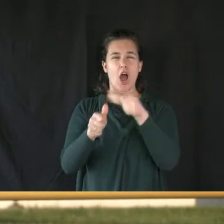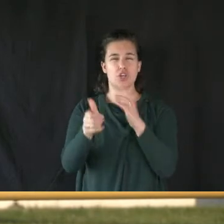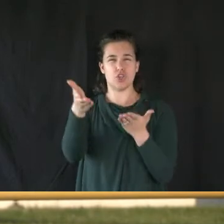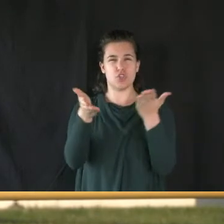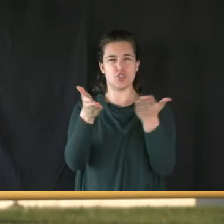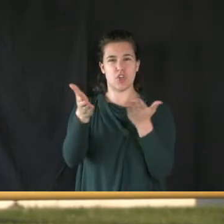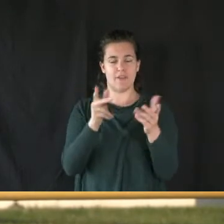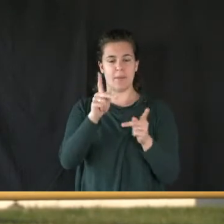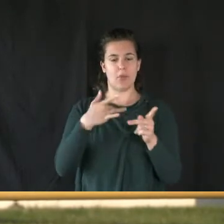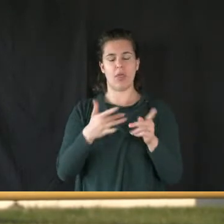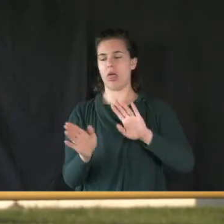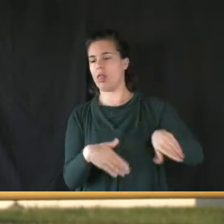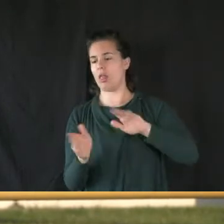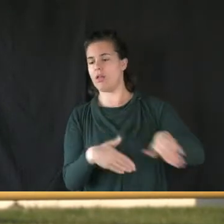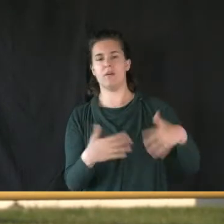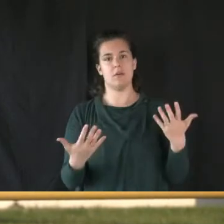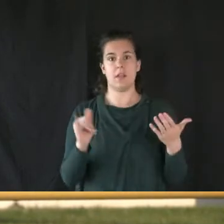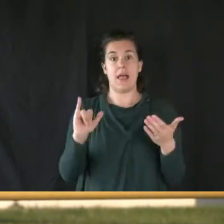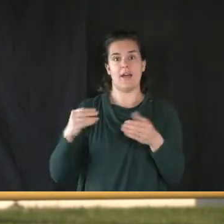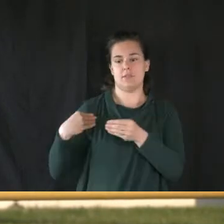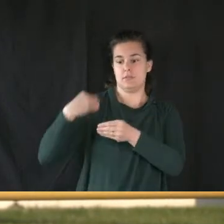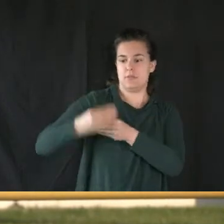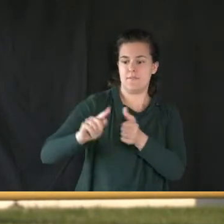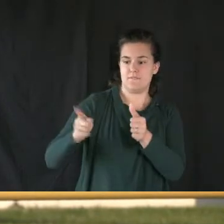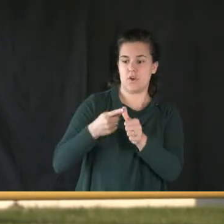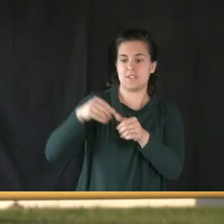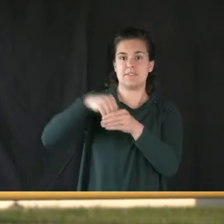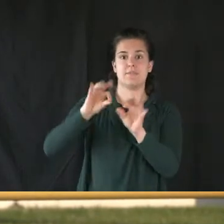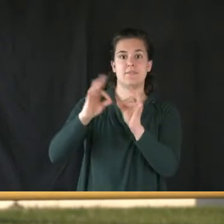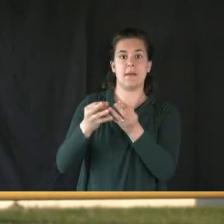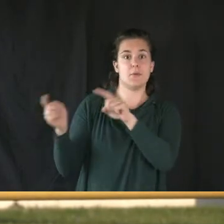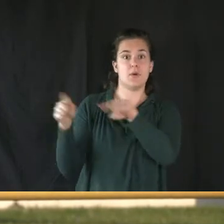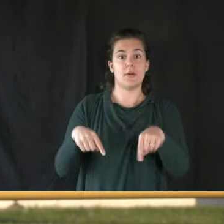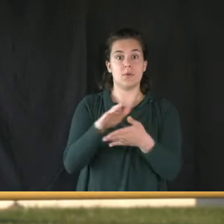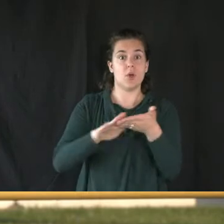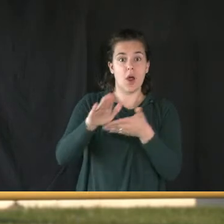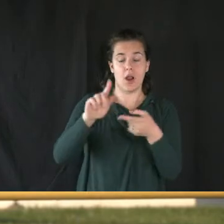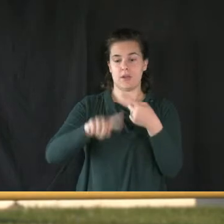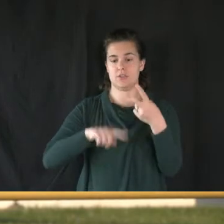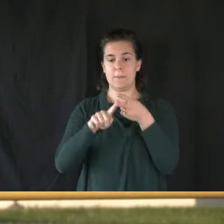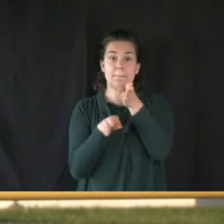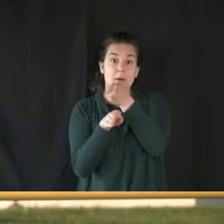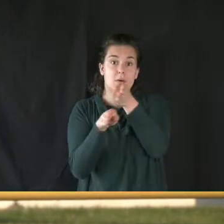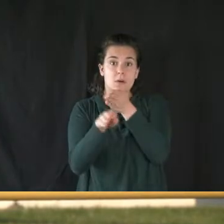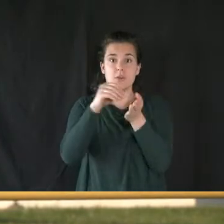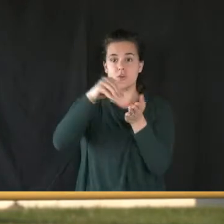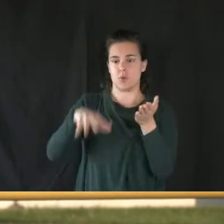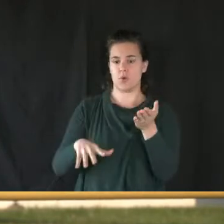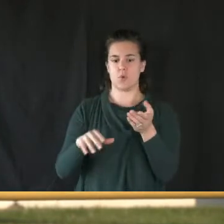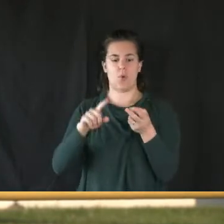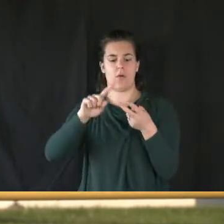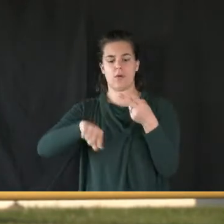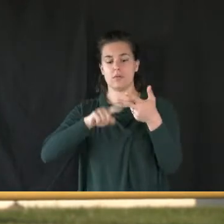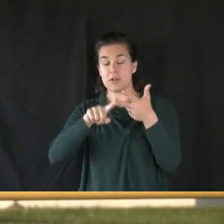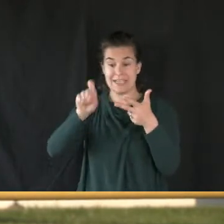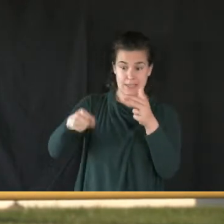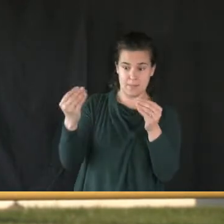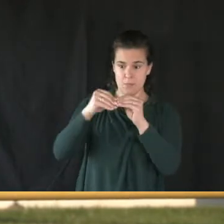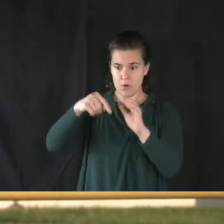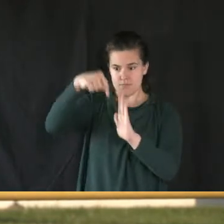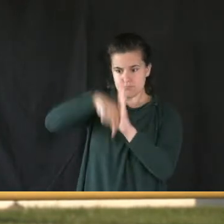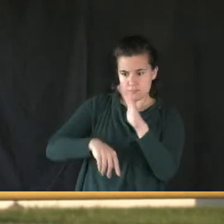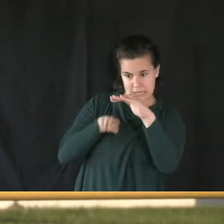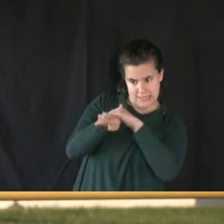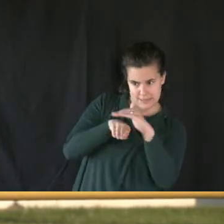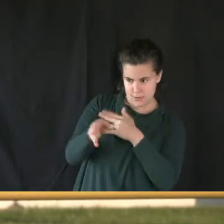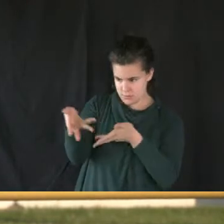students, minority students, and those needing extraordinary accessibility.